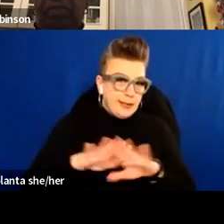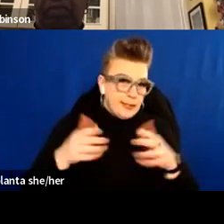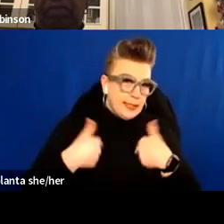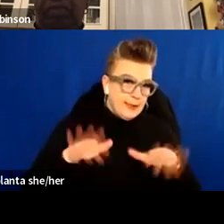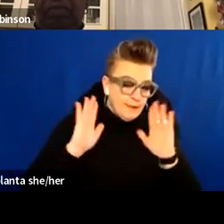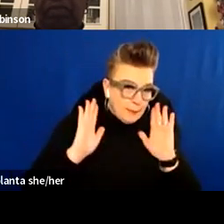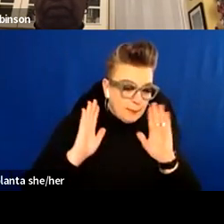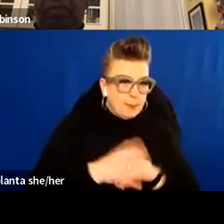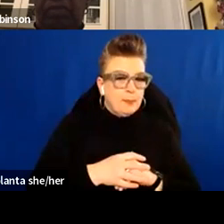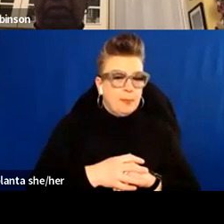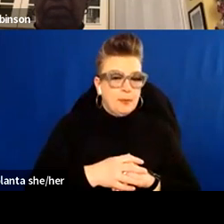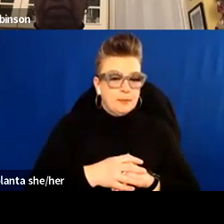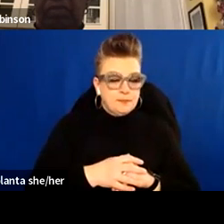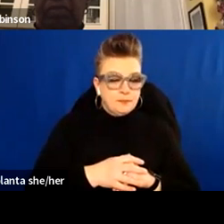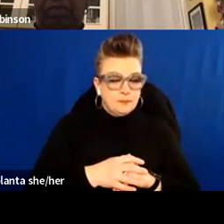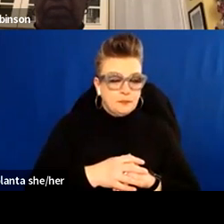university